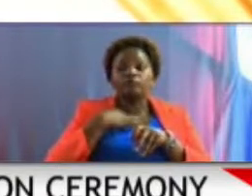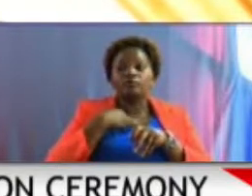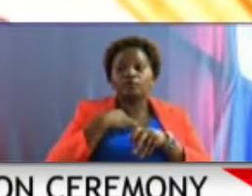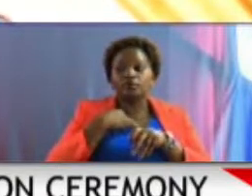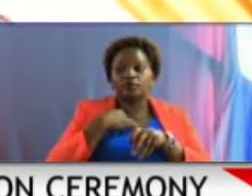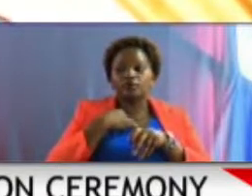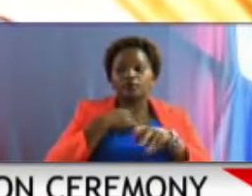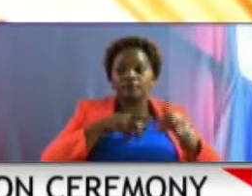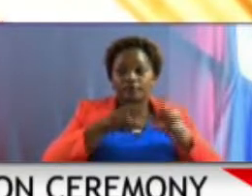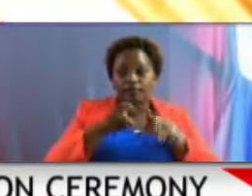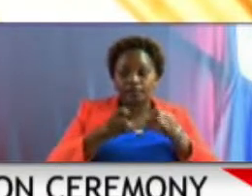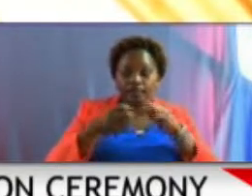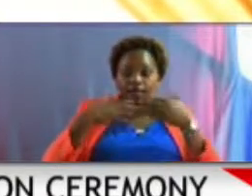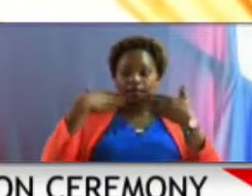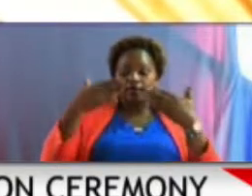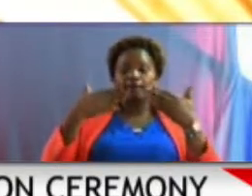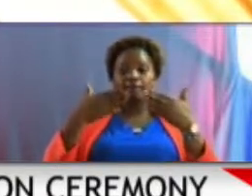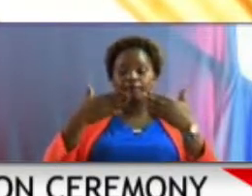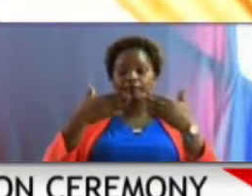the management and the council